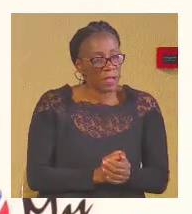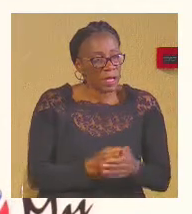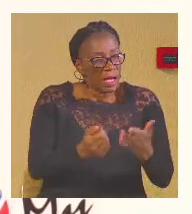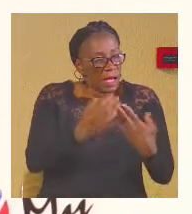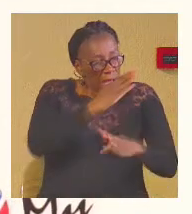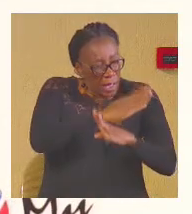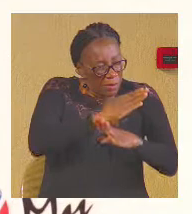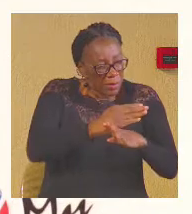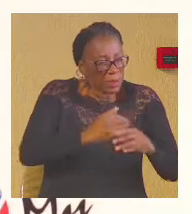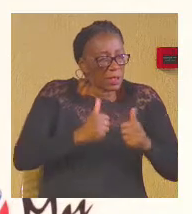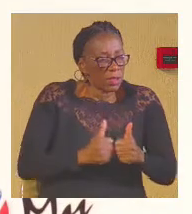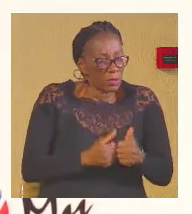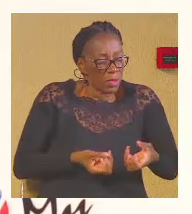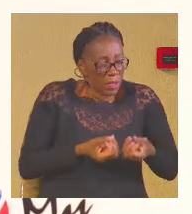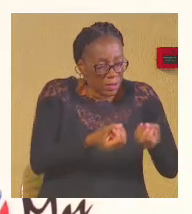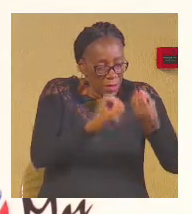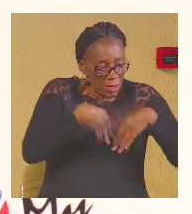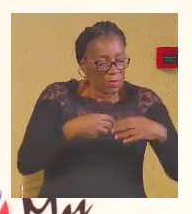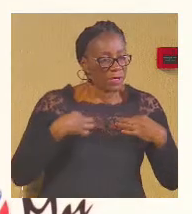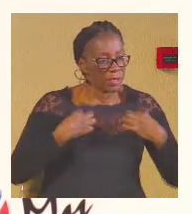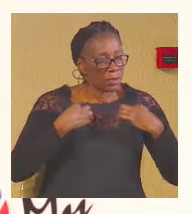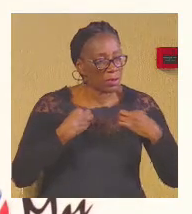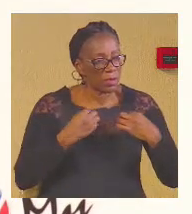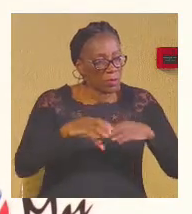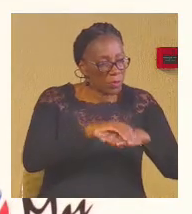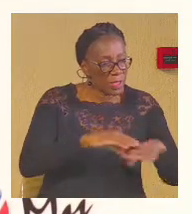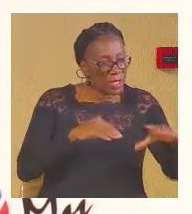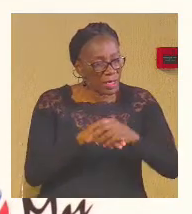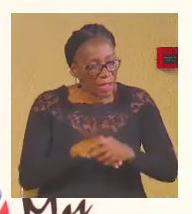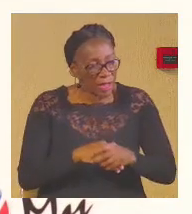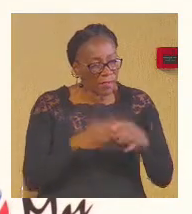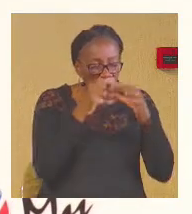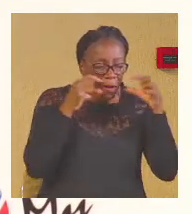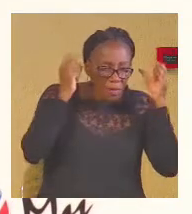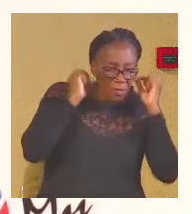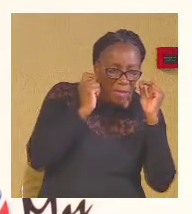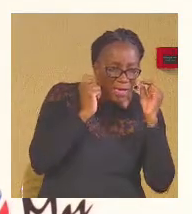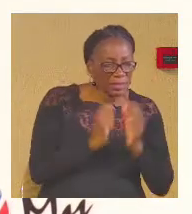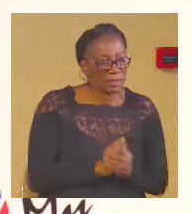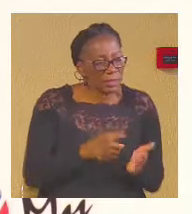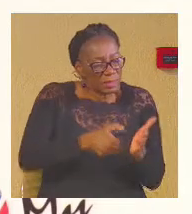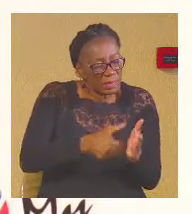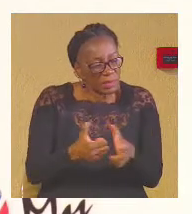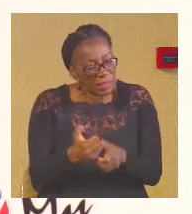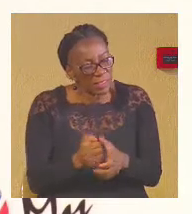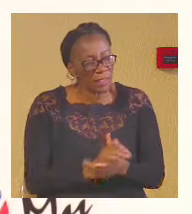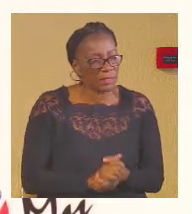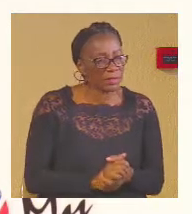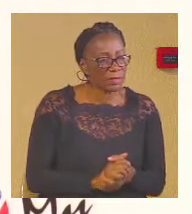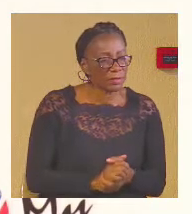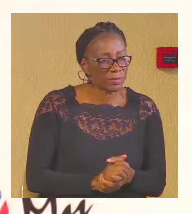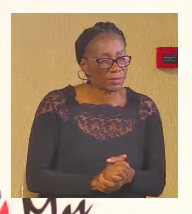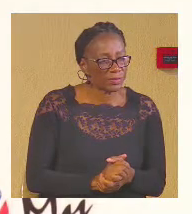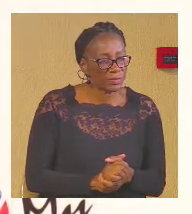reason, for example, the individuals who are allocated to work either with active positive cases